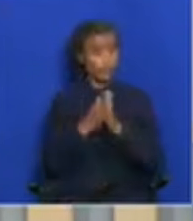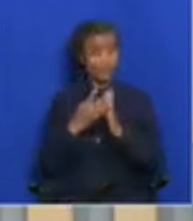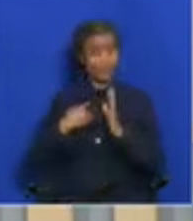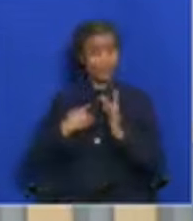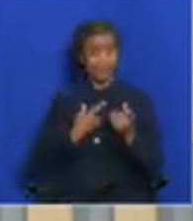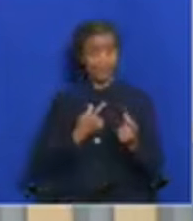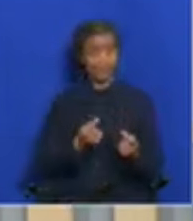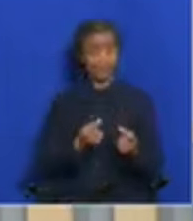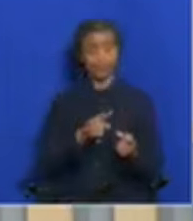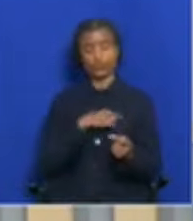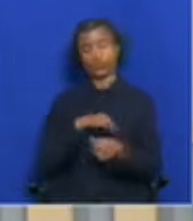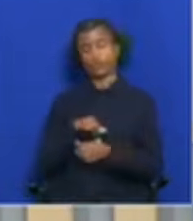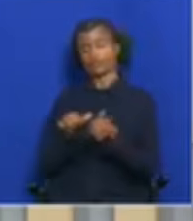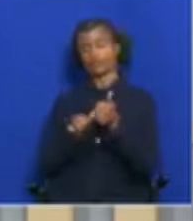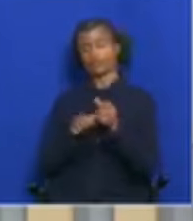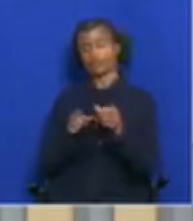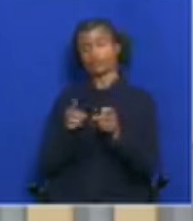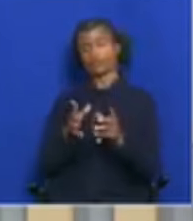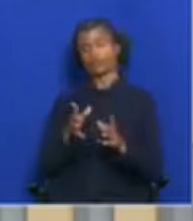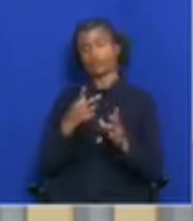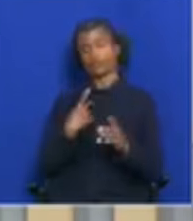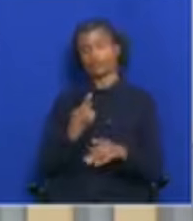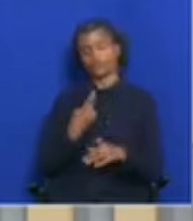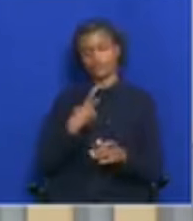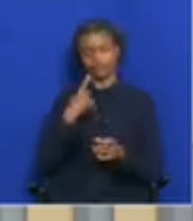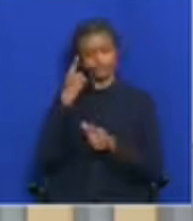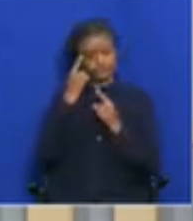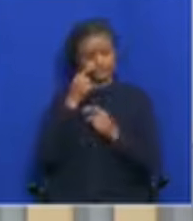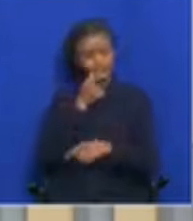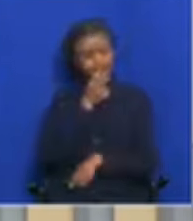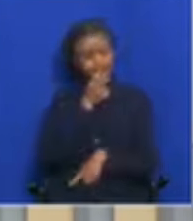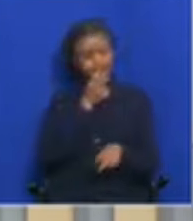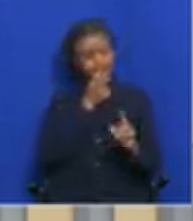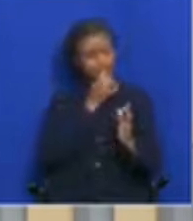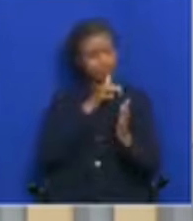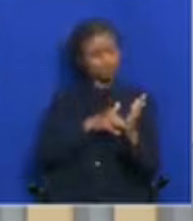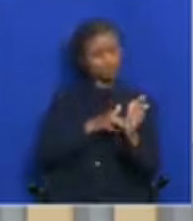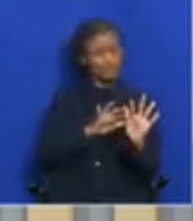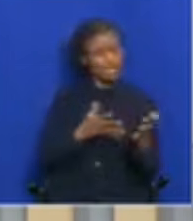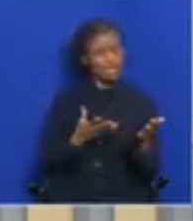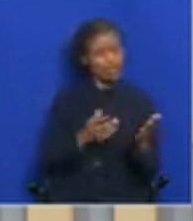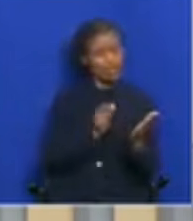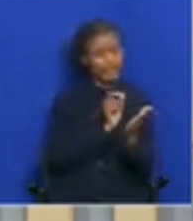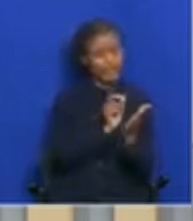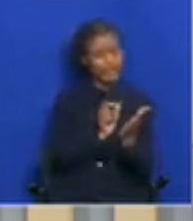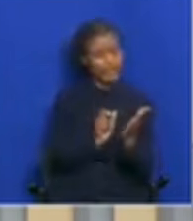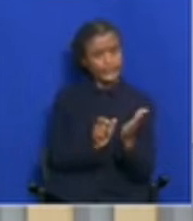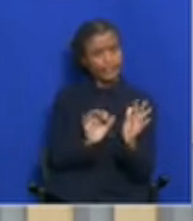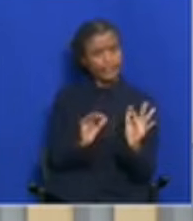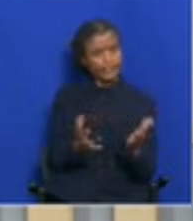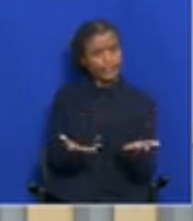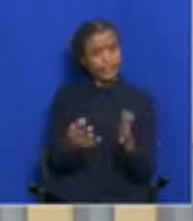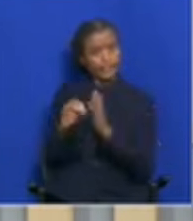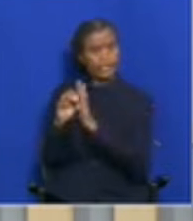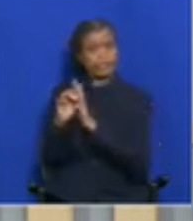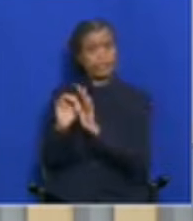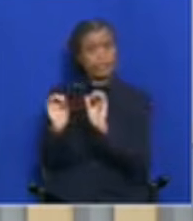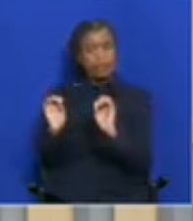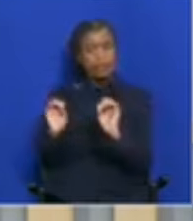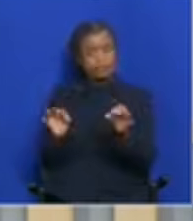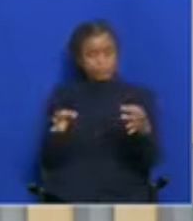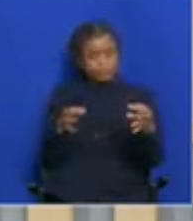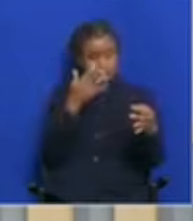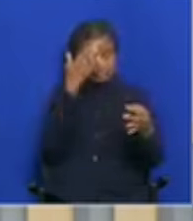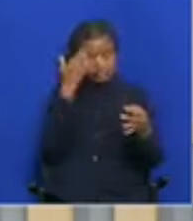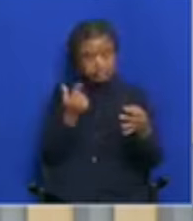to format it and how it was supposed to be worded because we didn't have an example. But